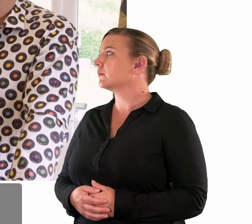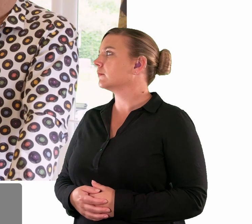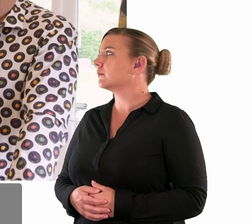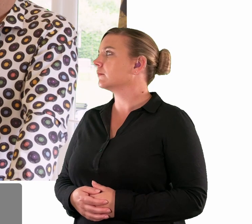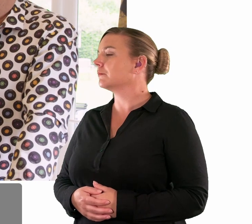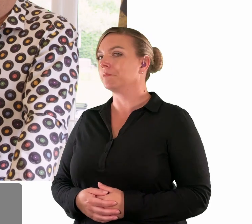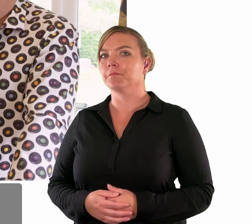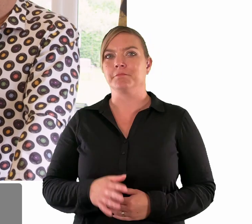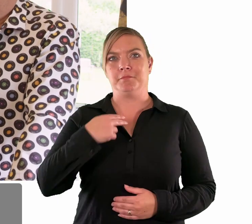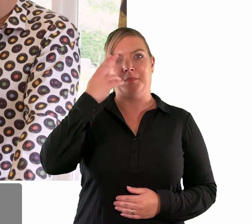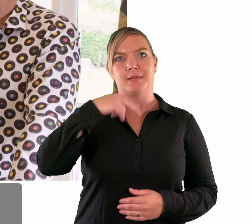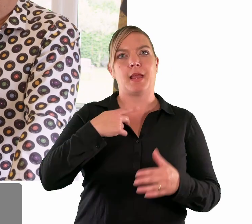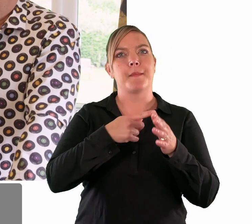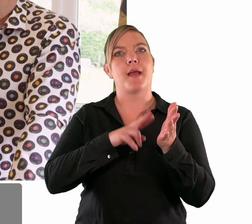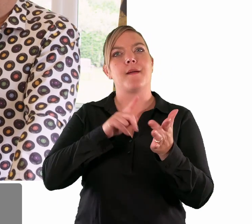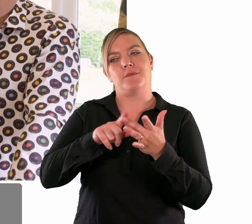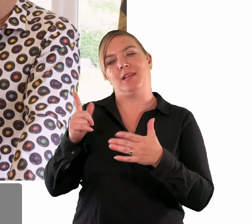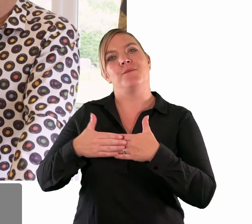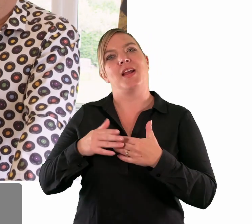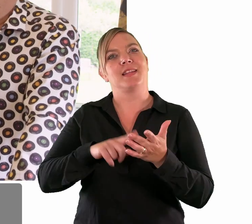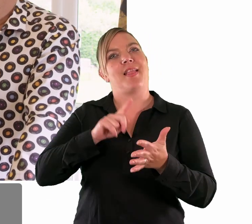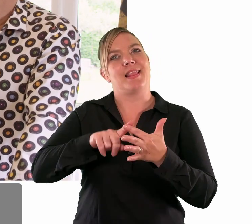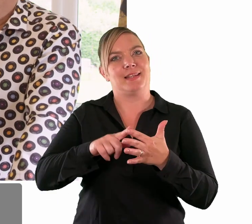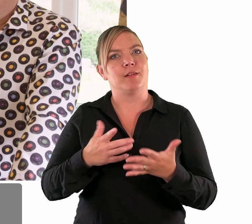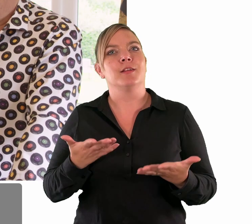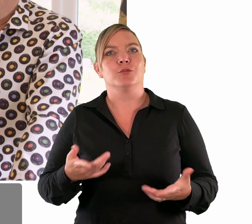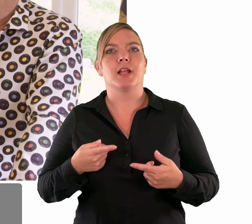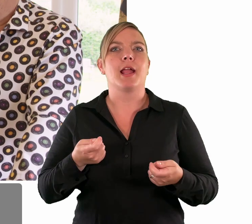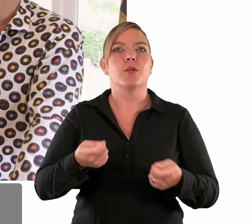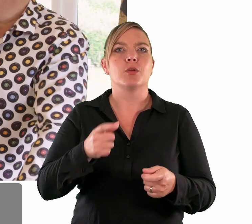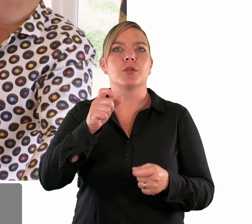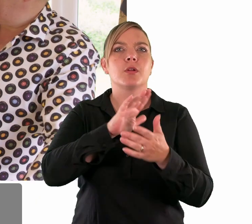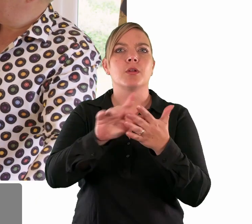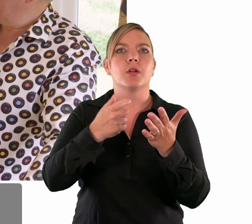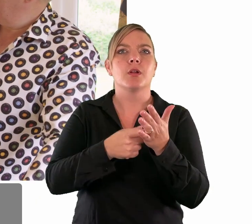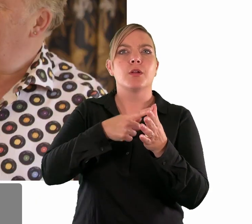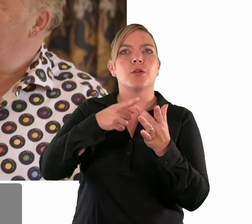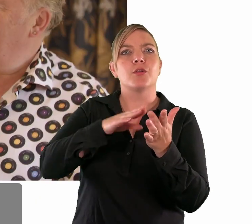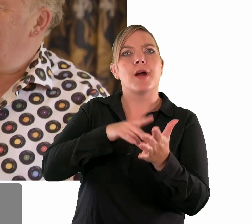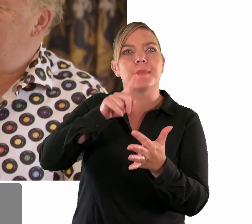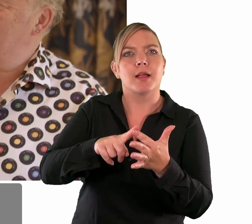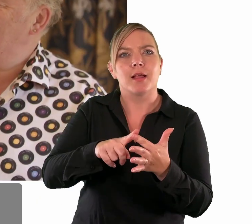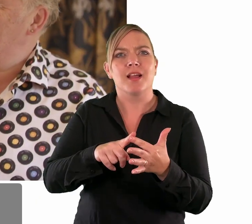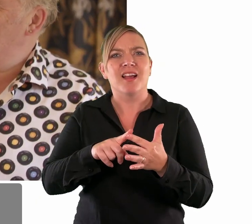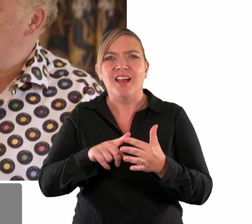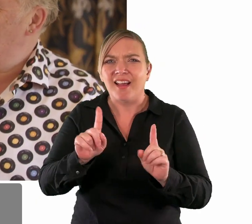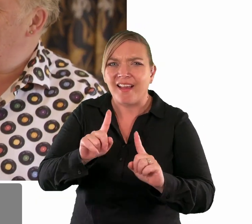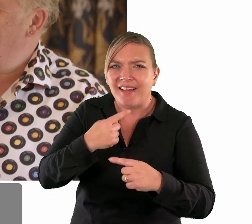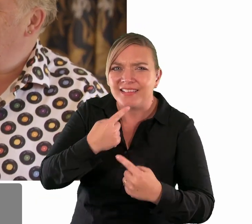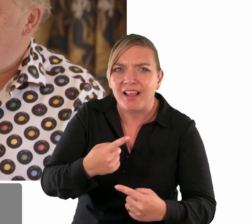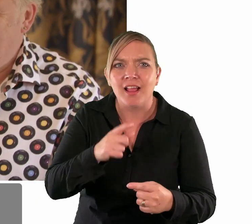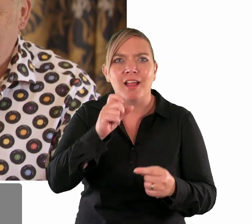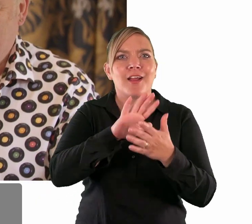My name is Avi and this is my friend Lee. Today we're gonna cook Chraime, which is How do you say that? Chraime.